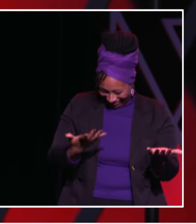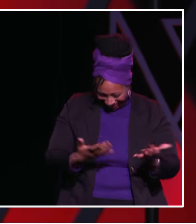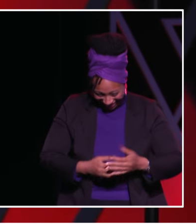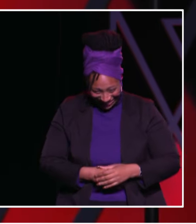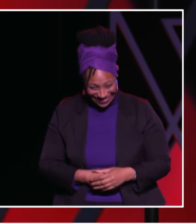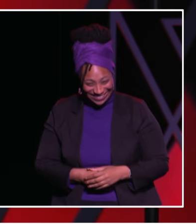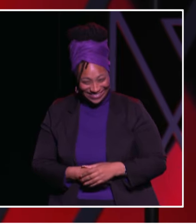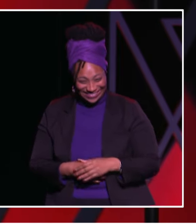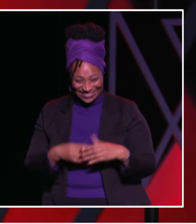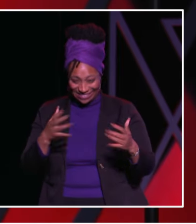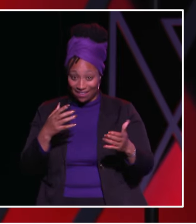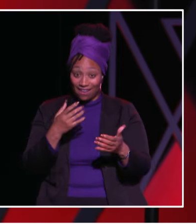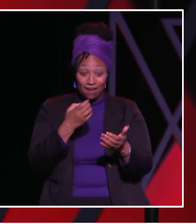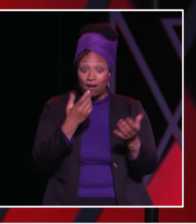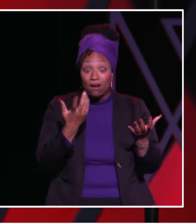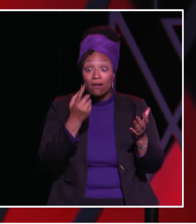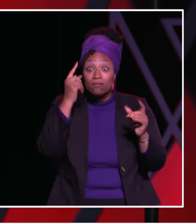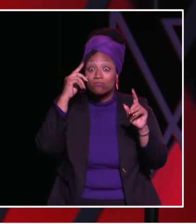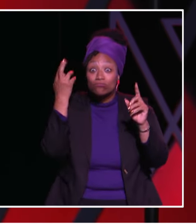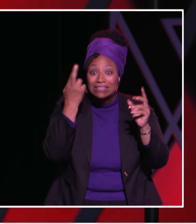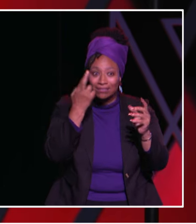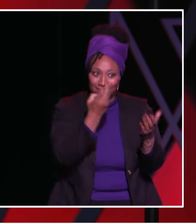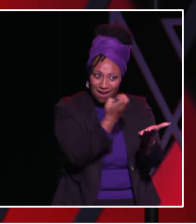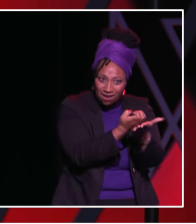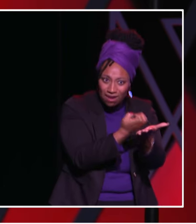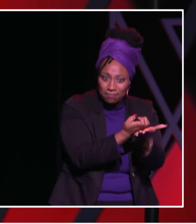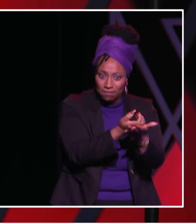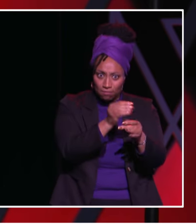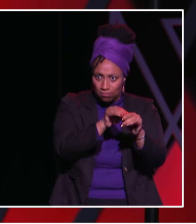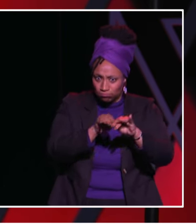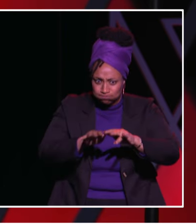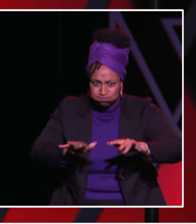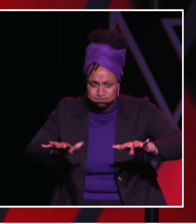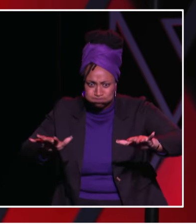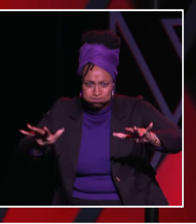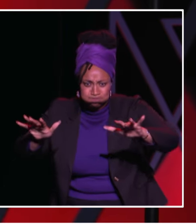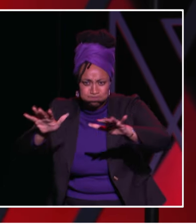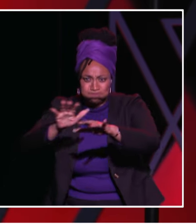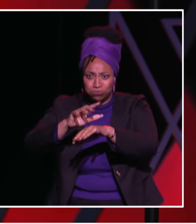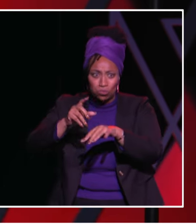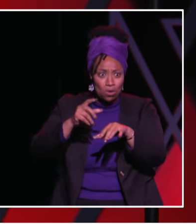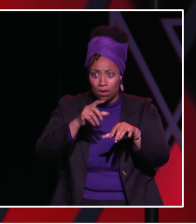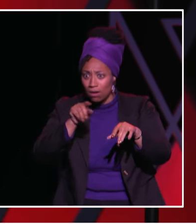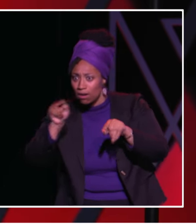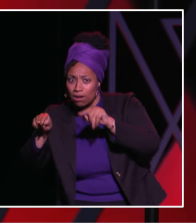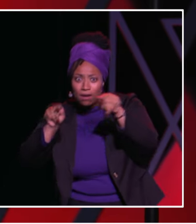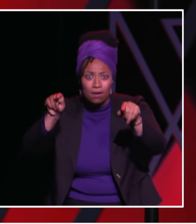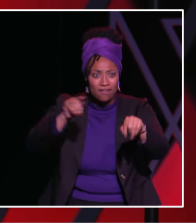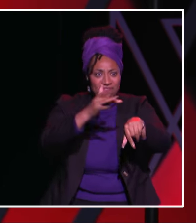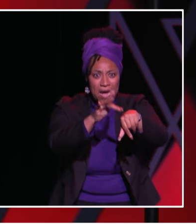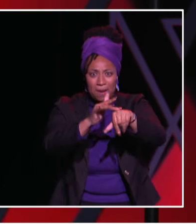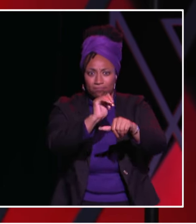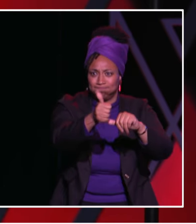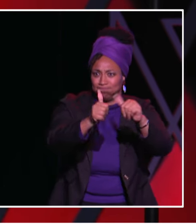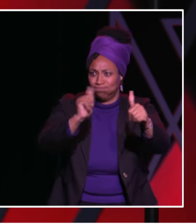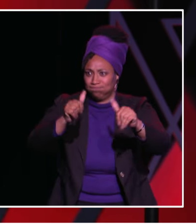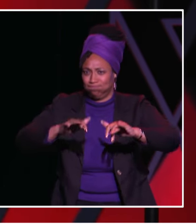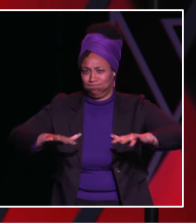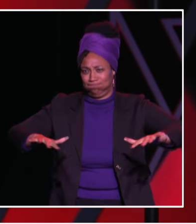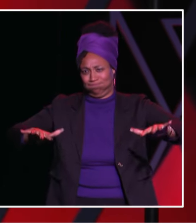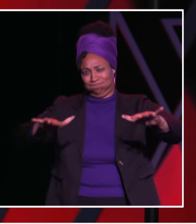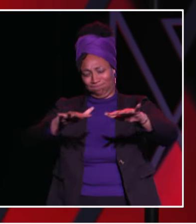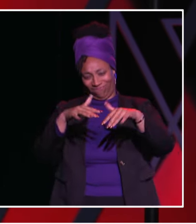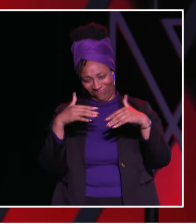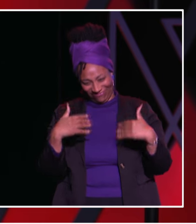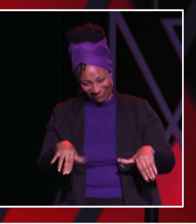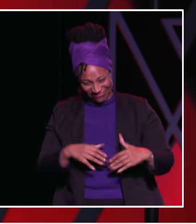for creatives to thrive as we kicked off this month-long celebration. From start to finish, this month has